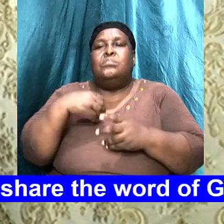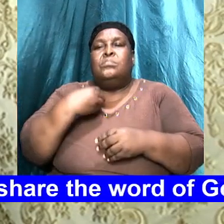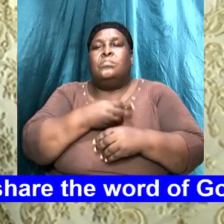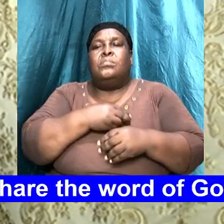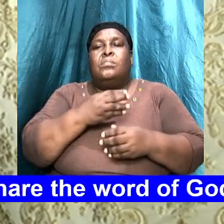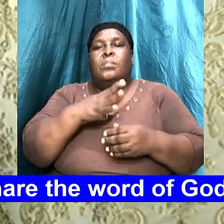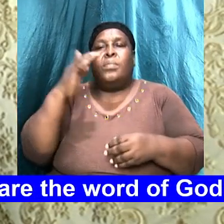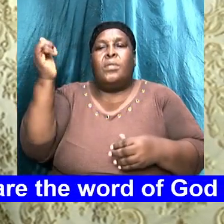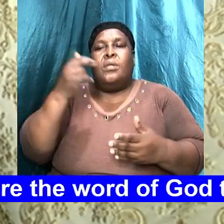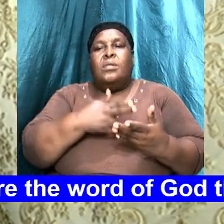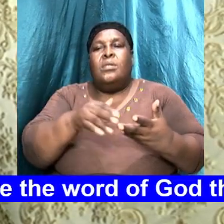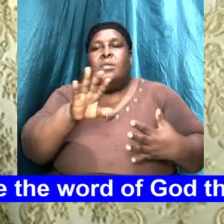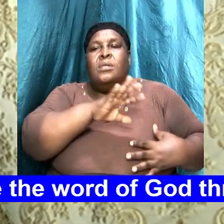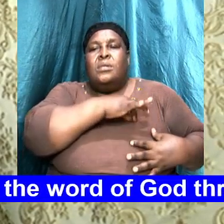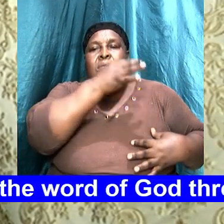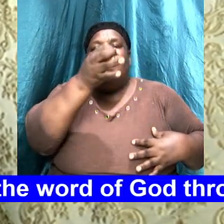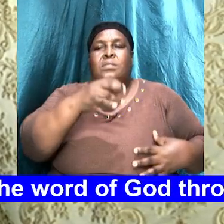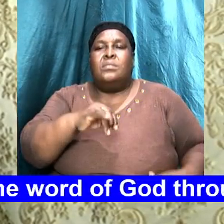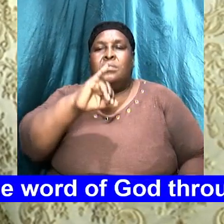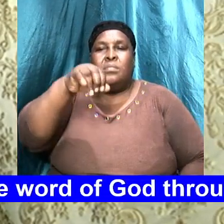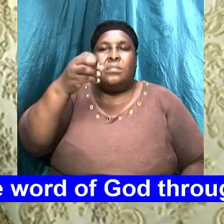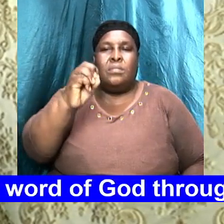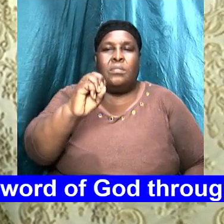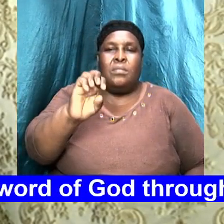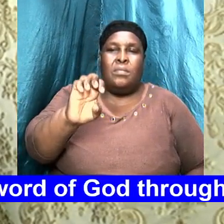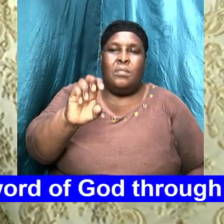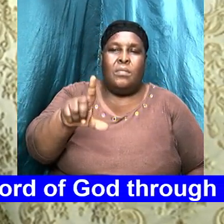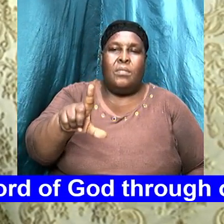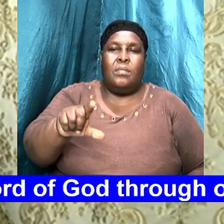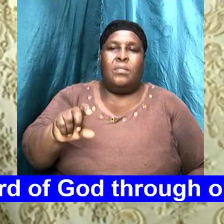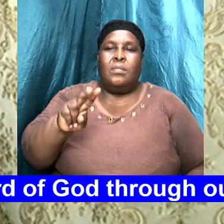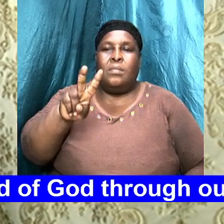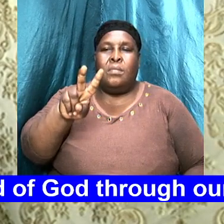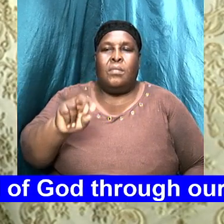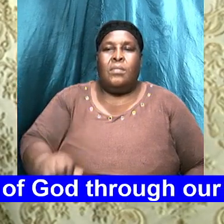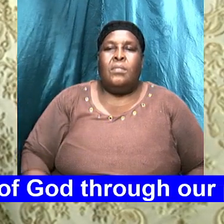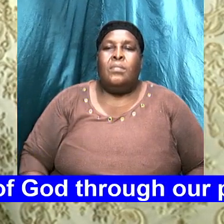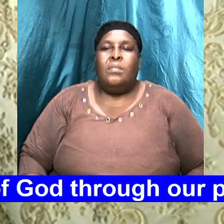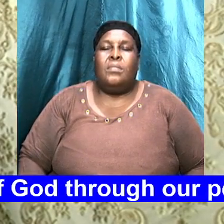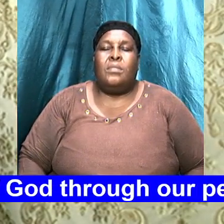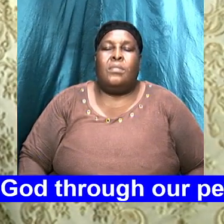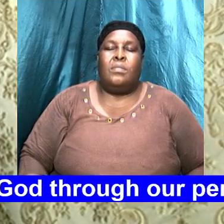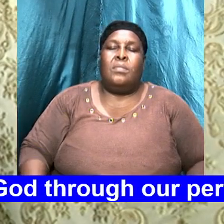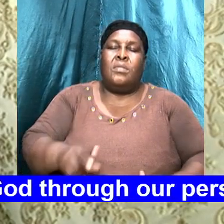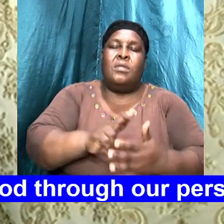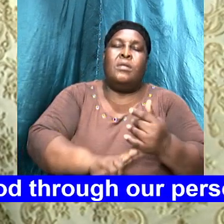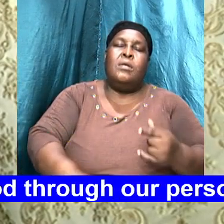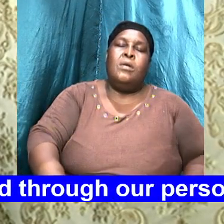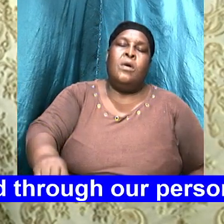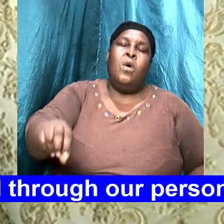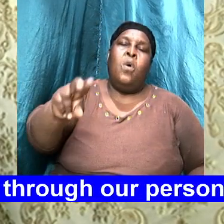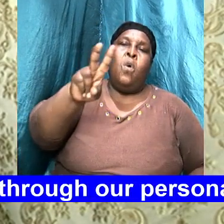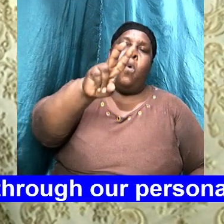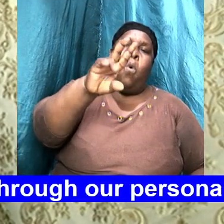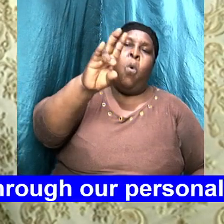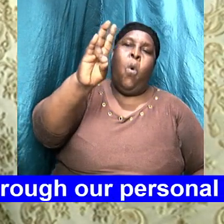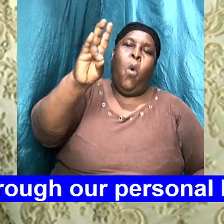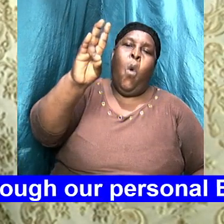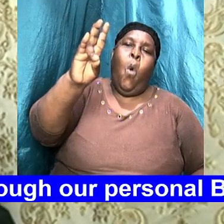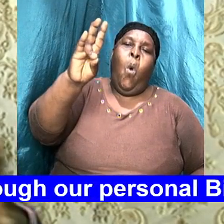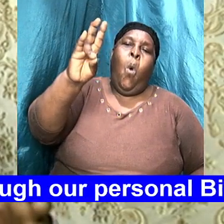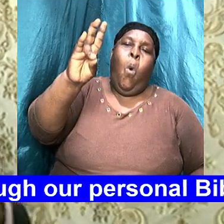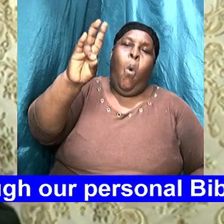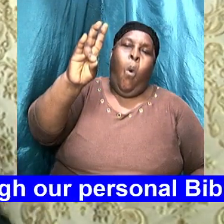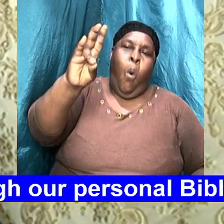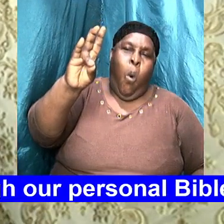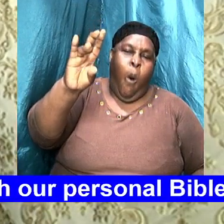so let us also look now at Joel 2 verse 28 and 29 verses 28 29 of